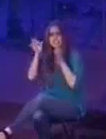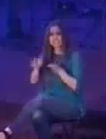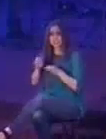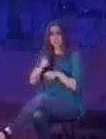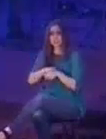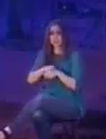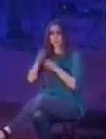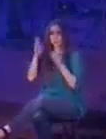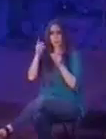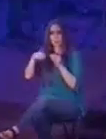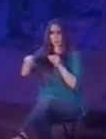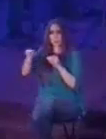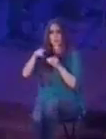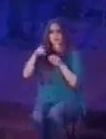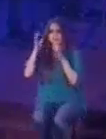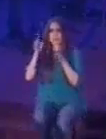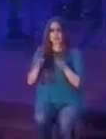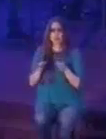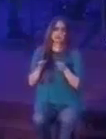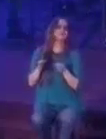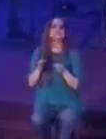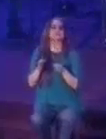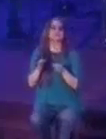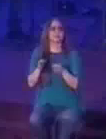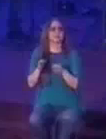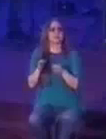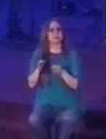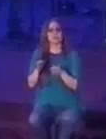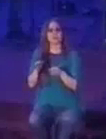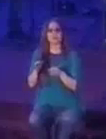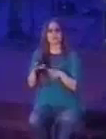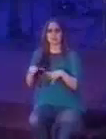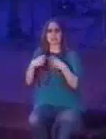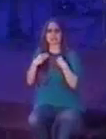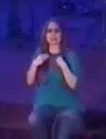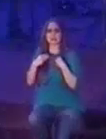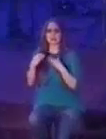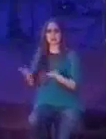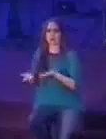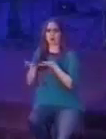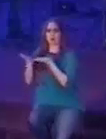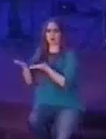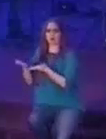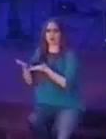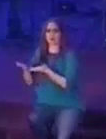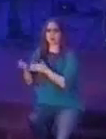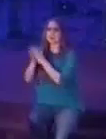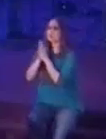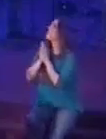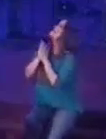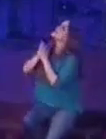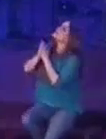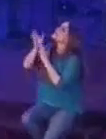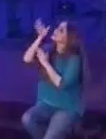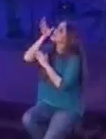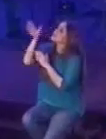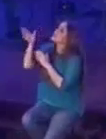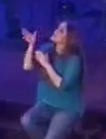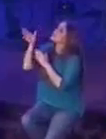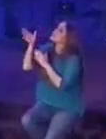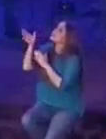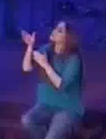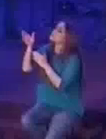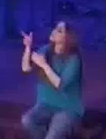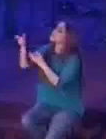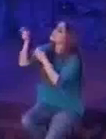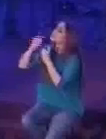key. There's somebody needs to make a decision. As we take the offering this morning, come on up. Father, we pray. You have